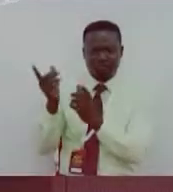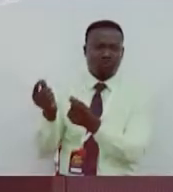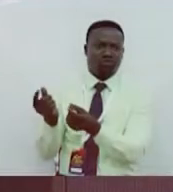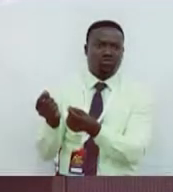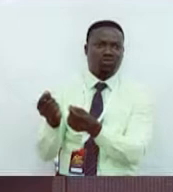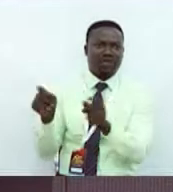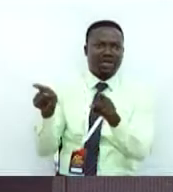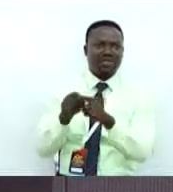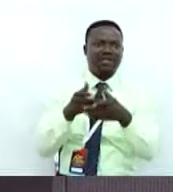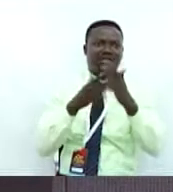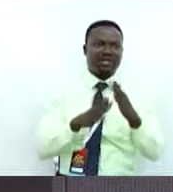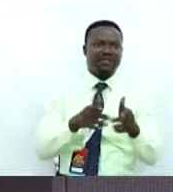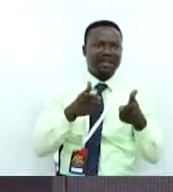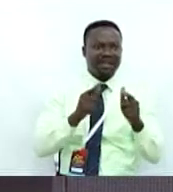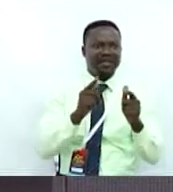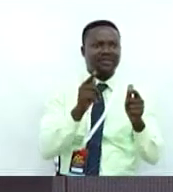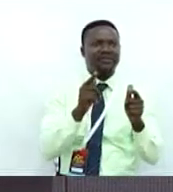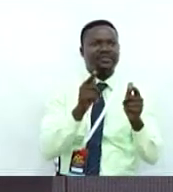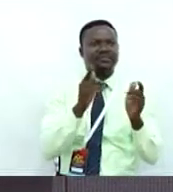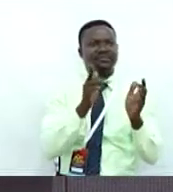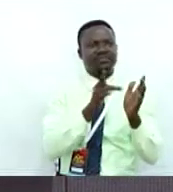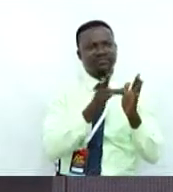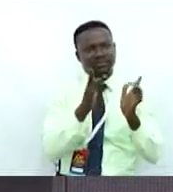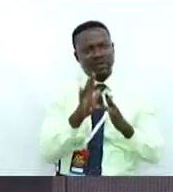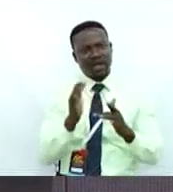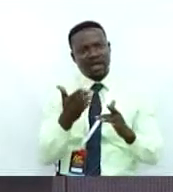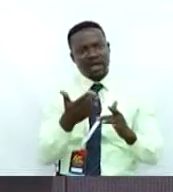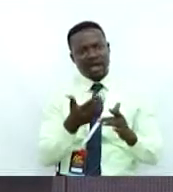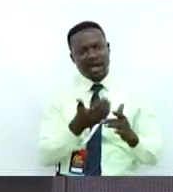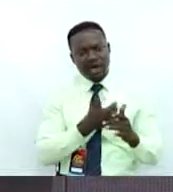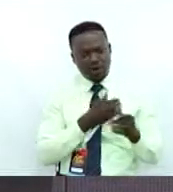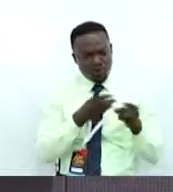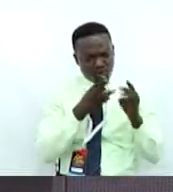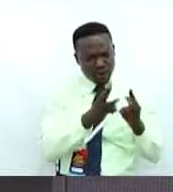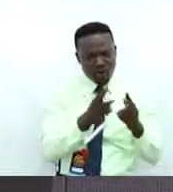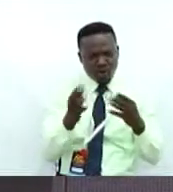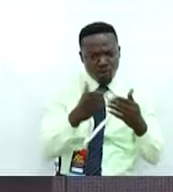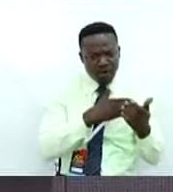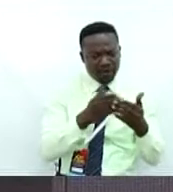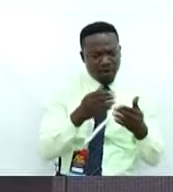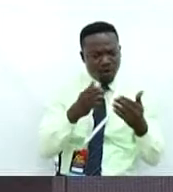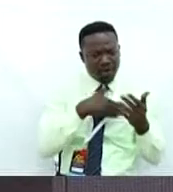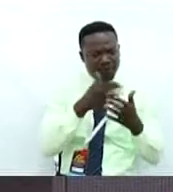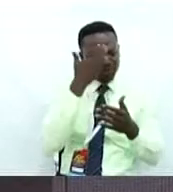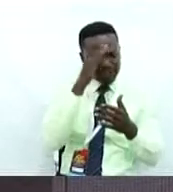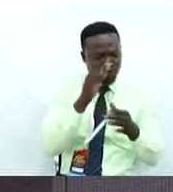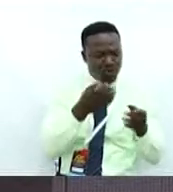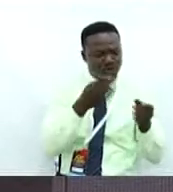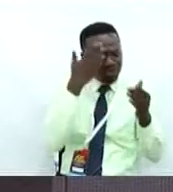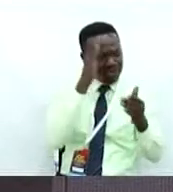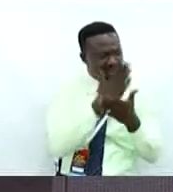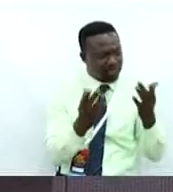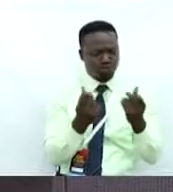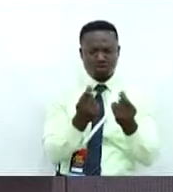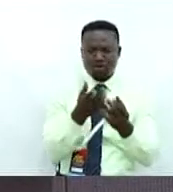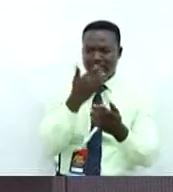as a leader. Let Jesus be our normal weight. When you do not know what to do, pray. Read